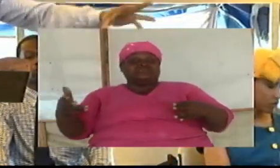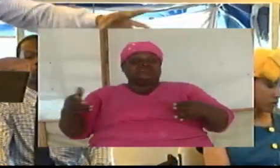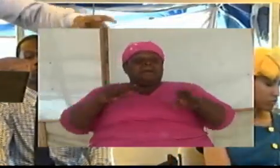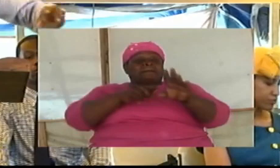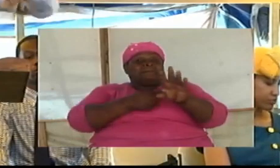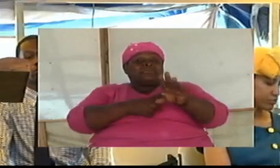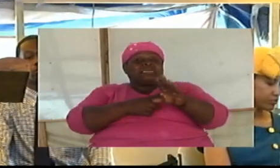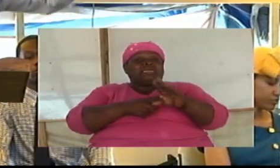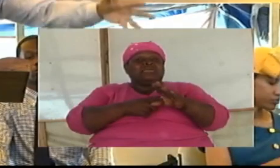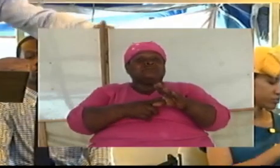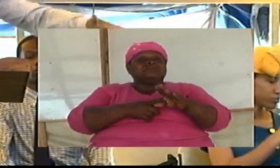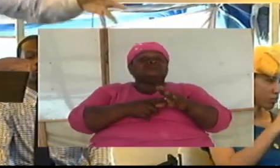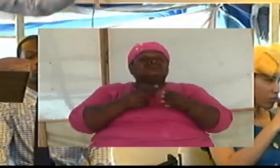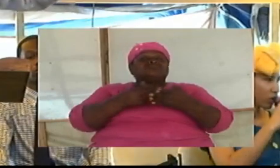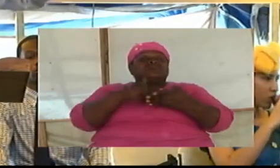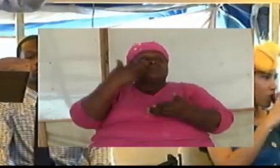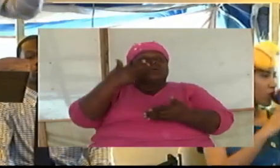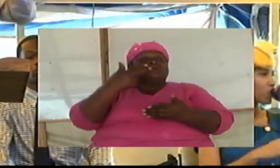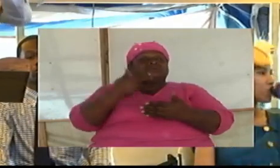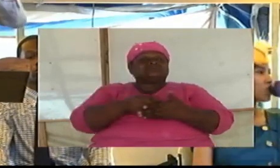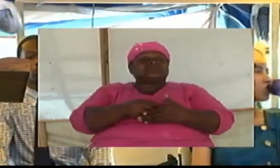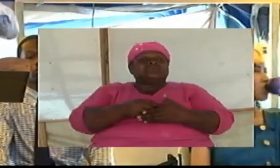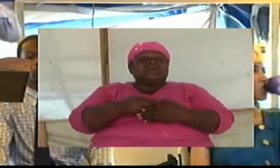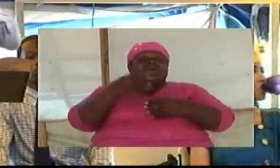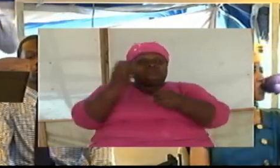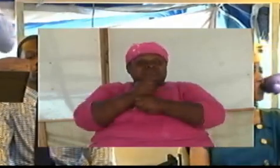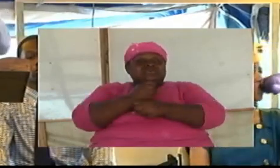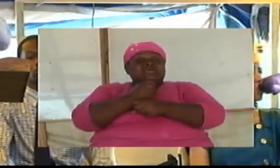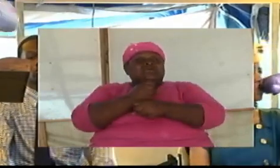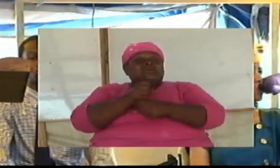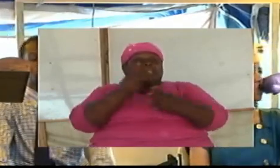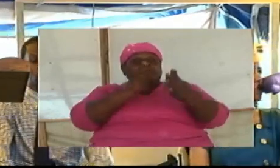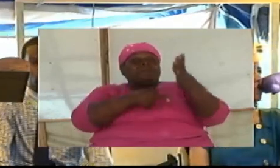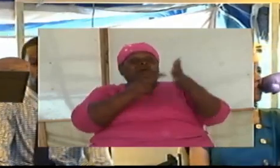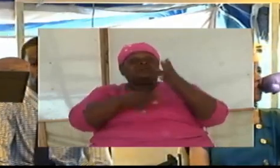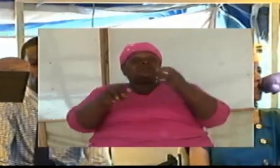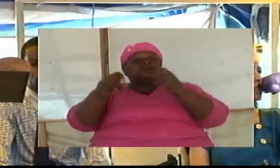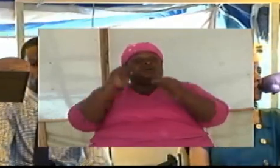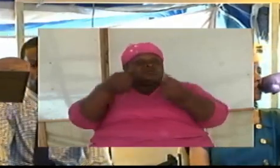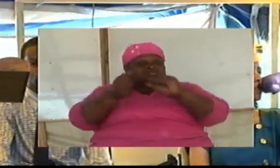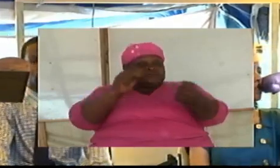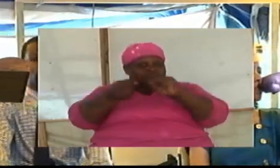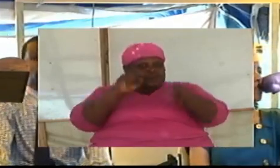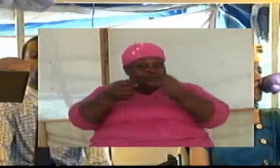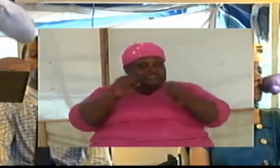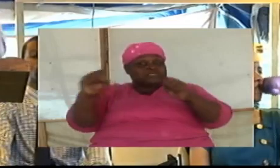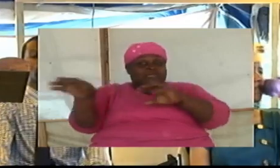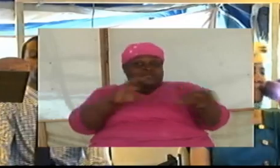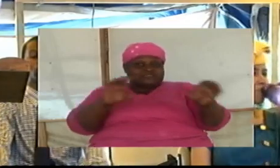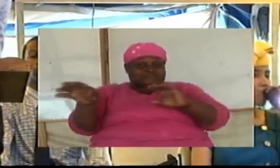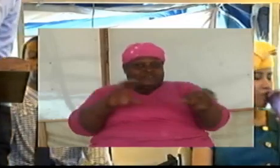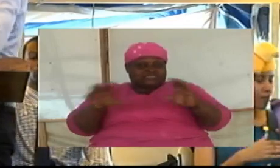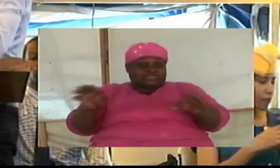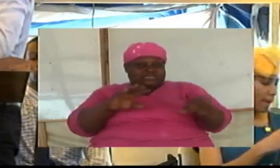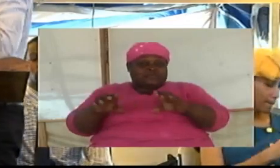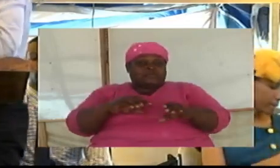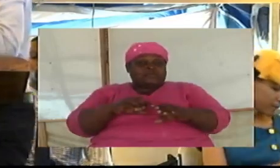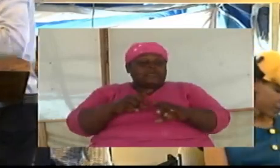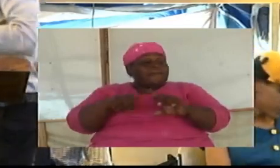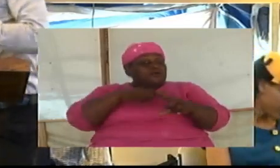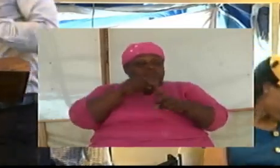take part in our sporting activities, praise the Lord, we will rejoice because of that news. But when Christ